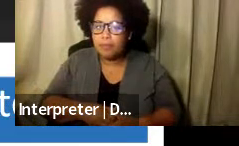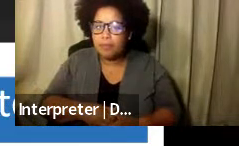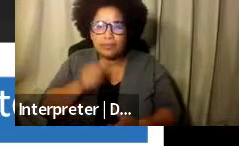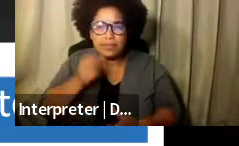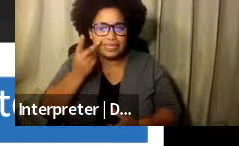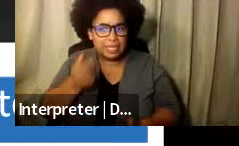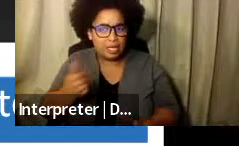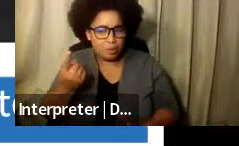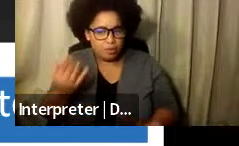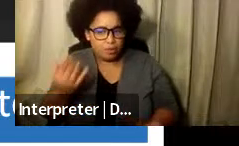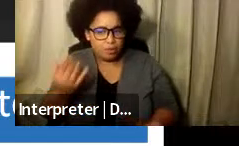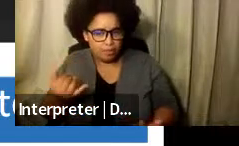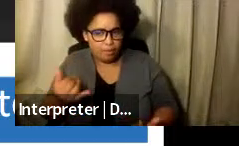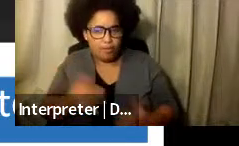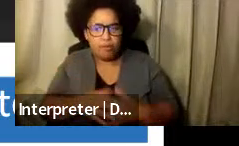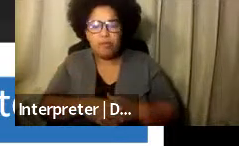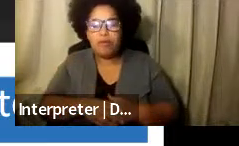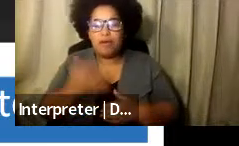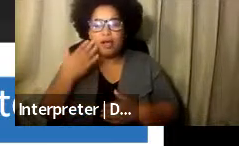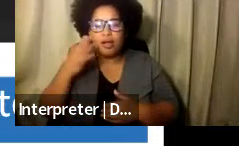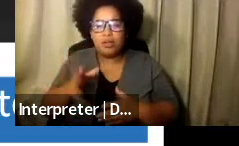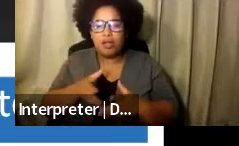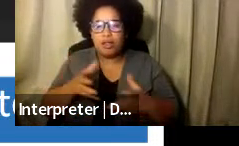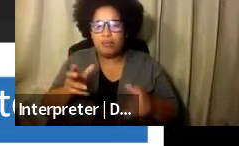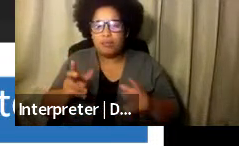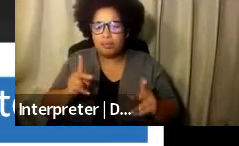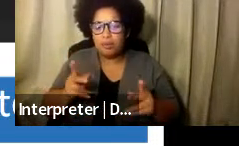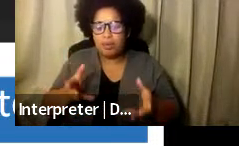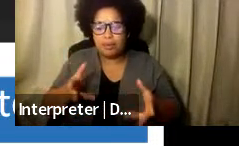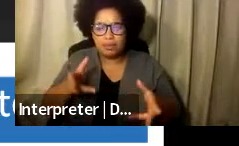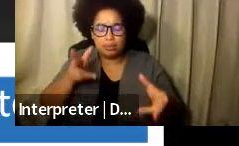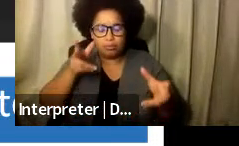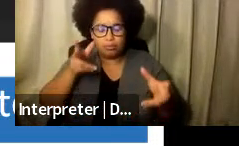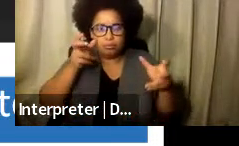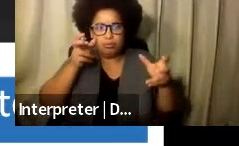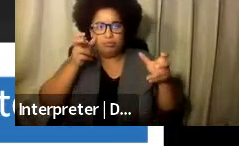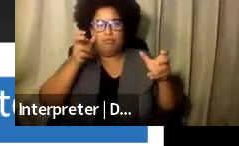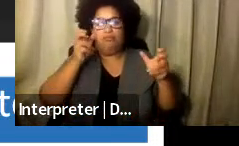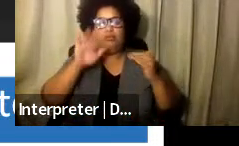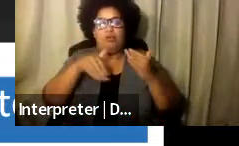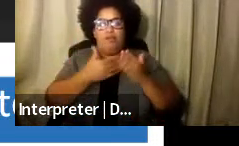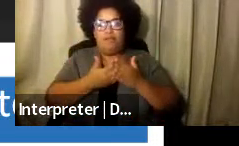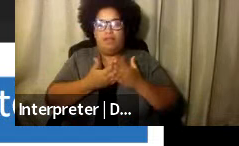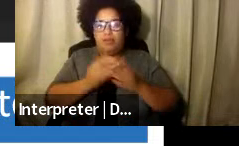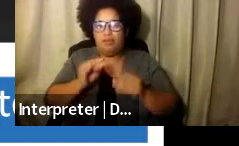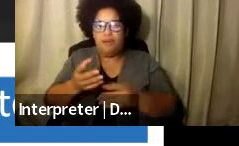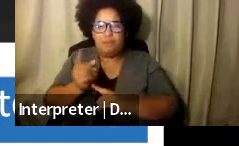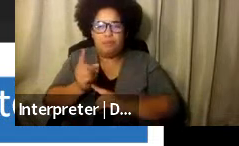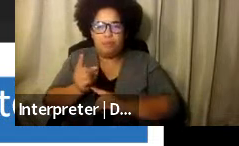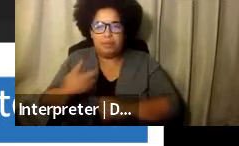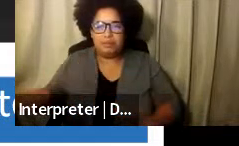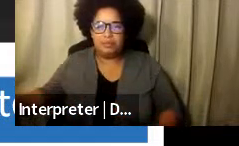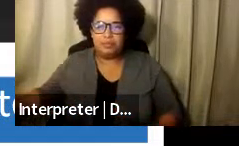see any right now. I know it's a lot. People might be taking it in. If you want to give a moment.